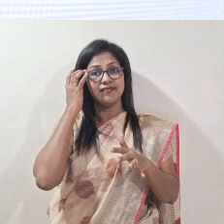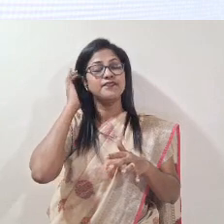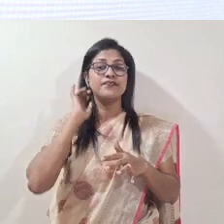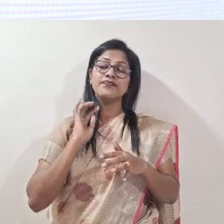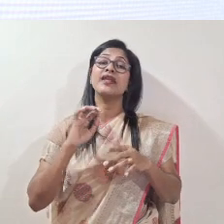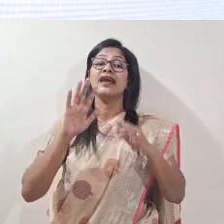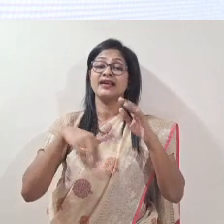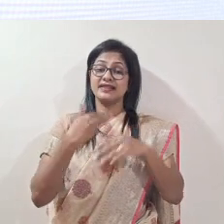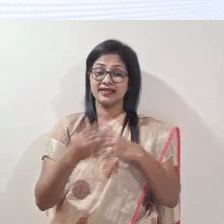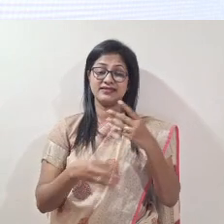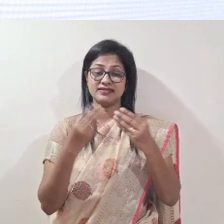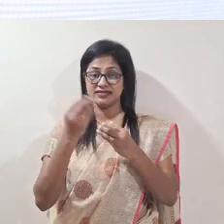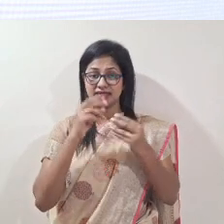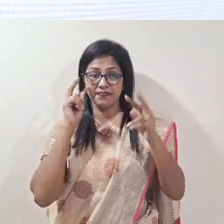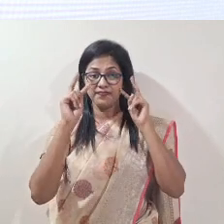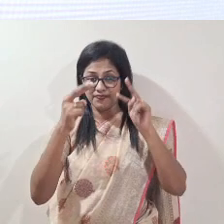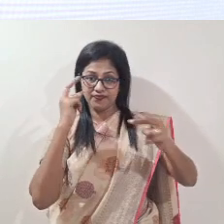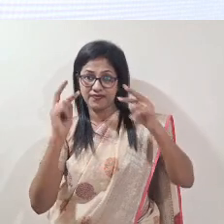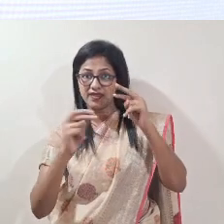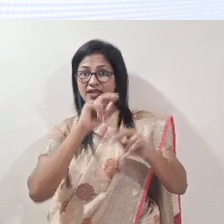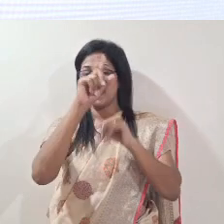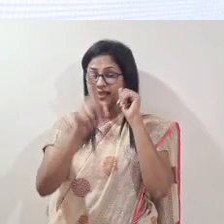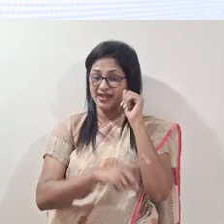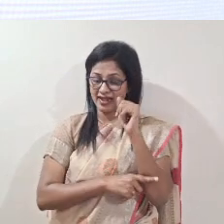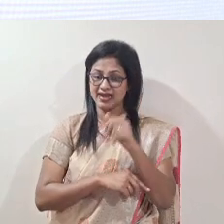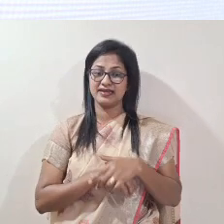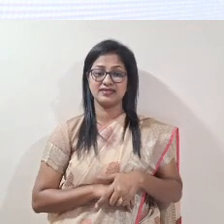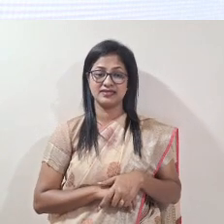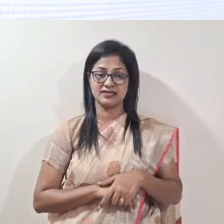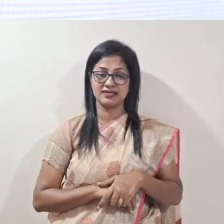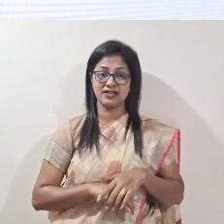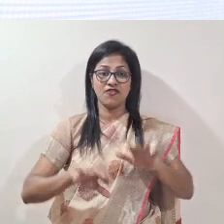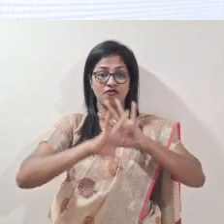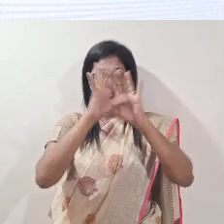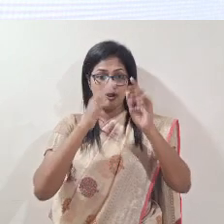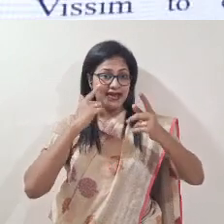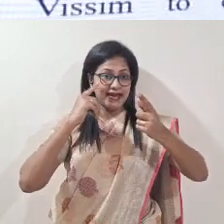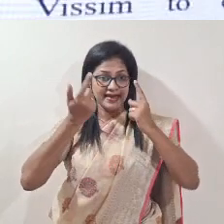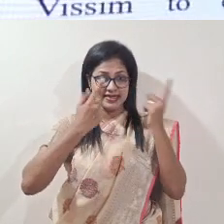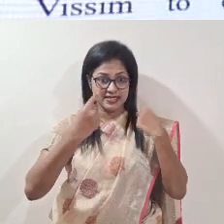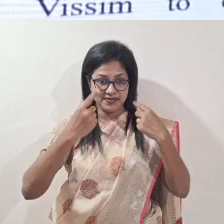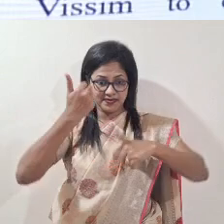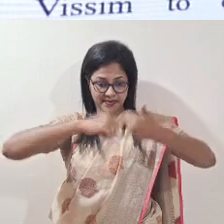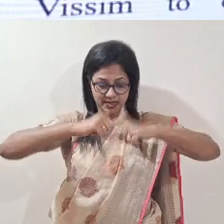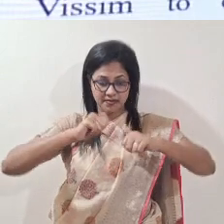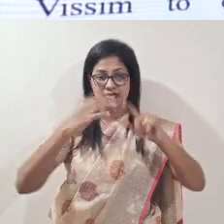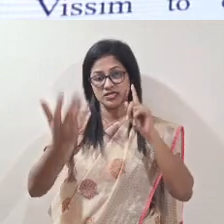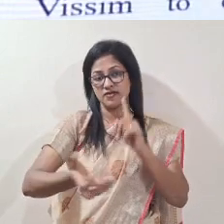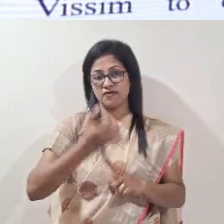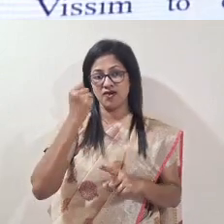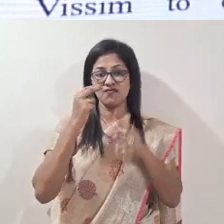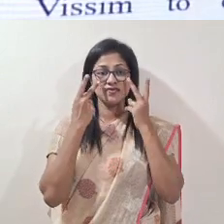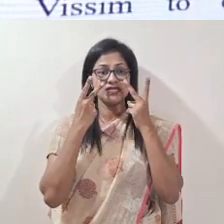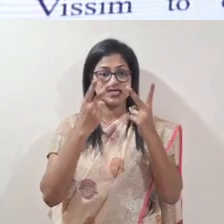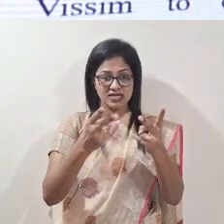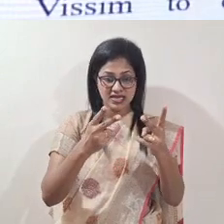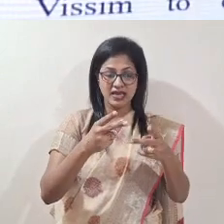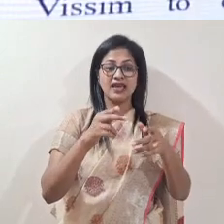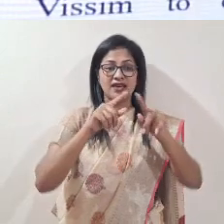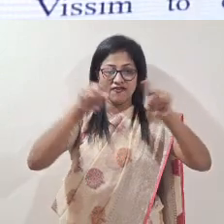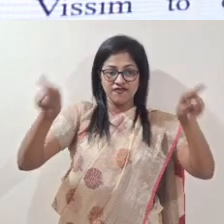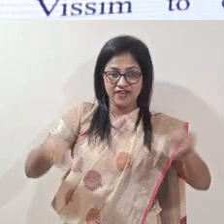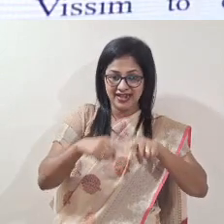finally, these were some of the dimensions that we came up at the end of the entire experimentation. So these are the images of the